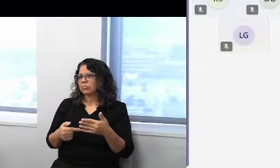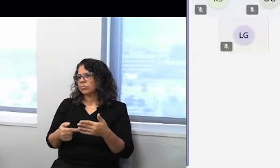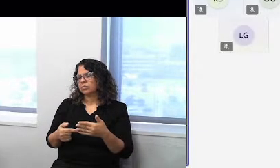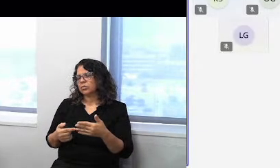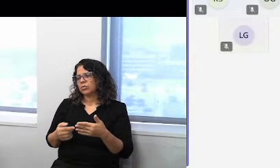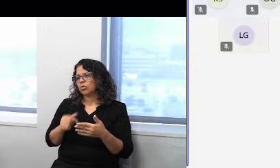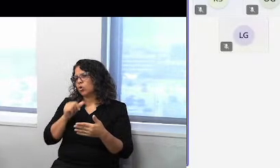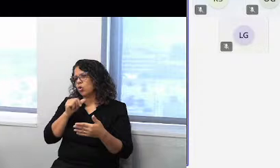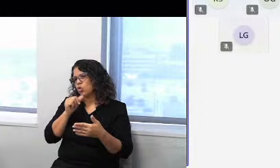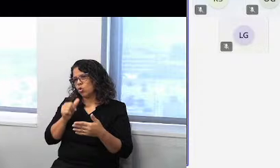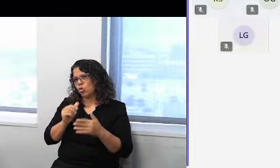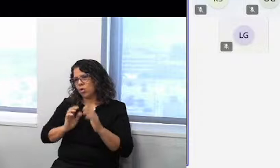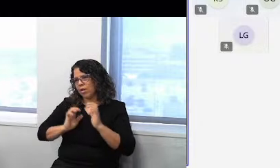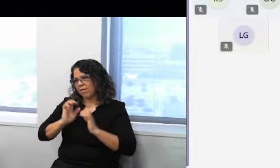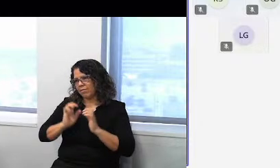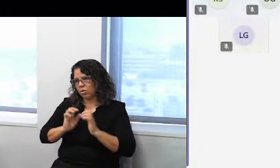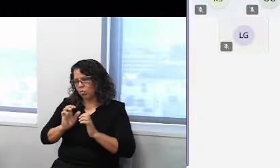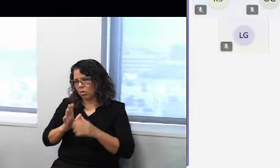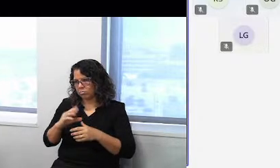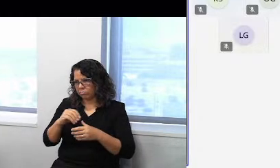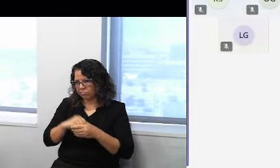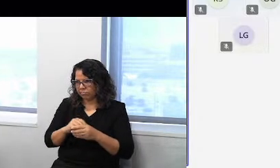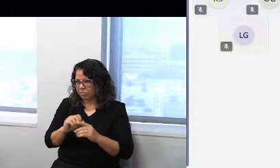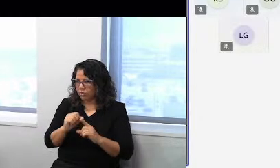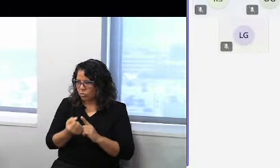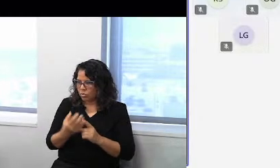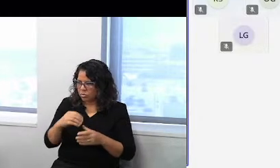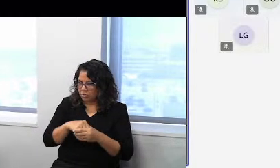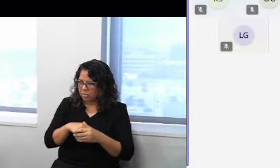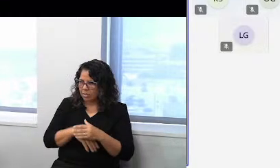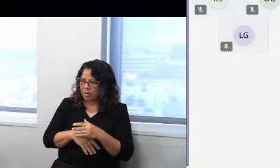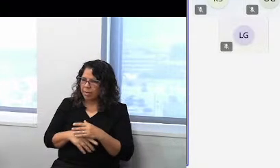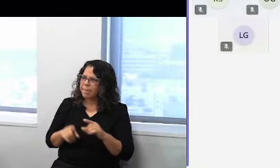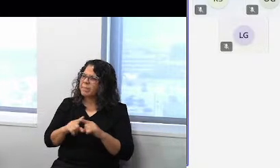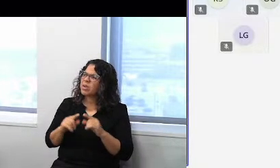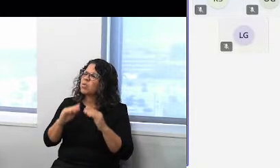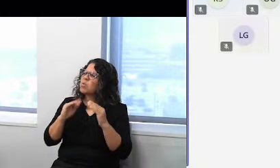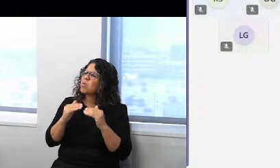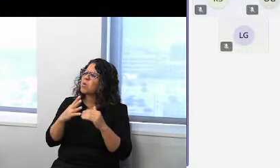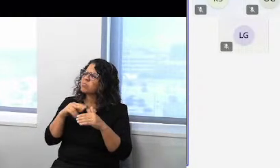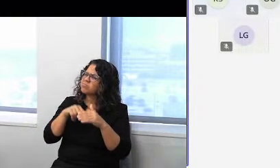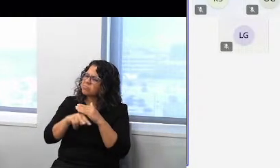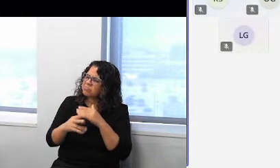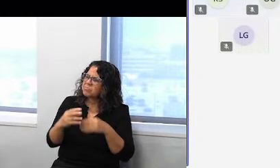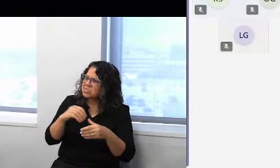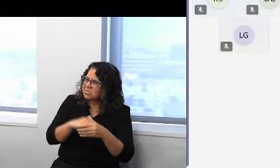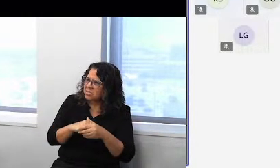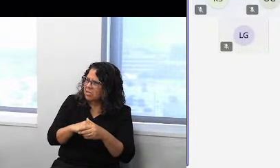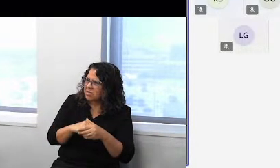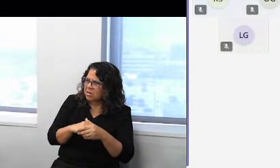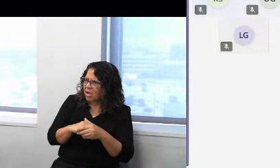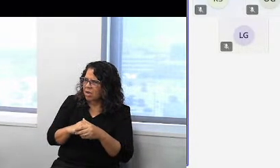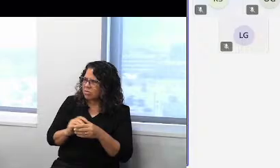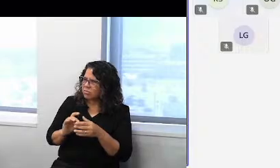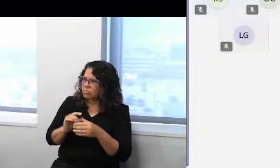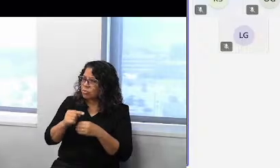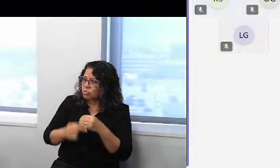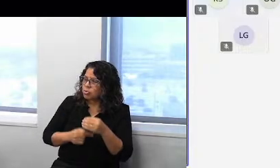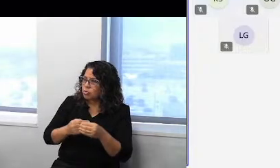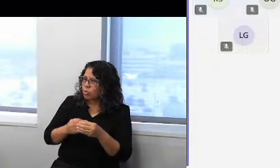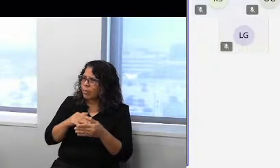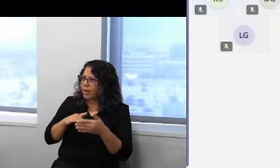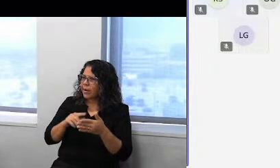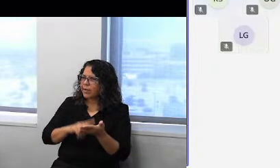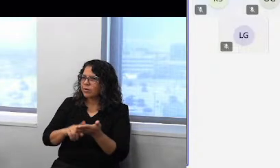internal expectation? In regards to when they get studied and we're integrating I'm going to repeat the question back. You refer to